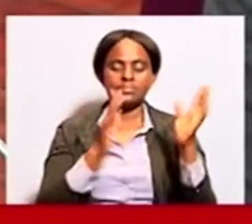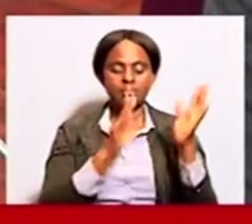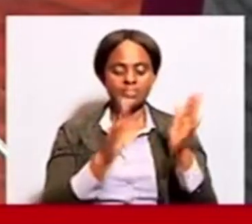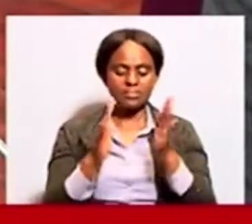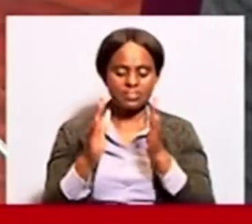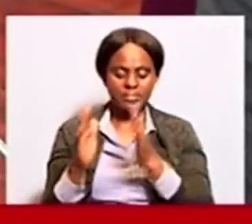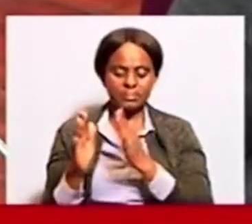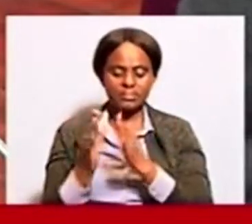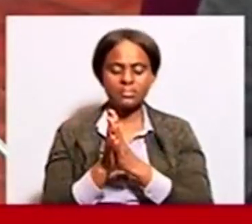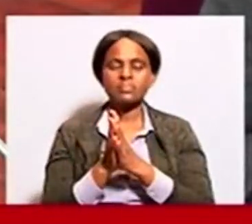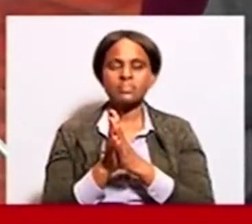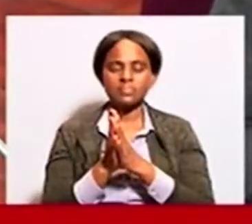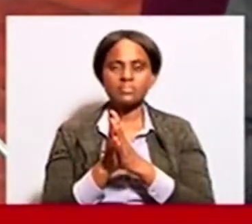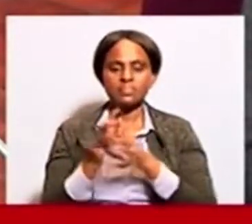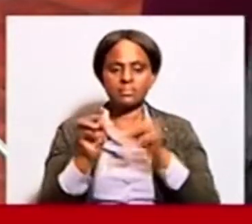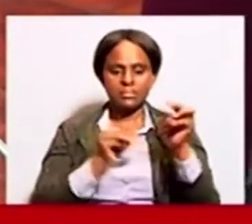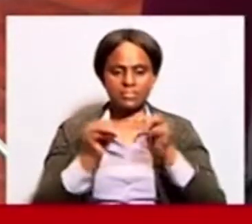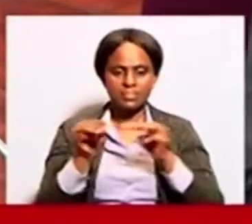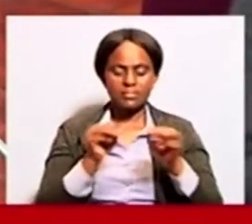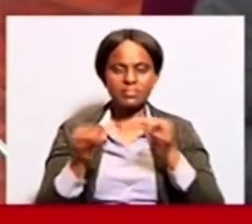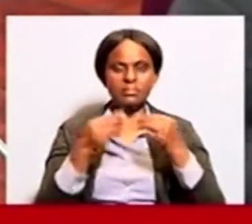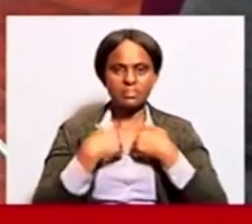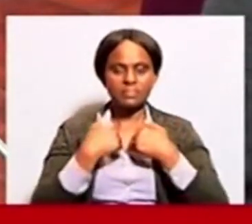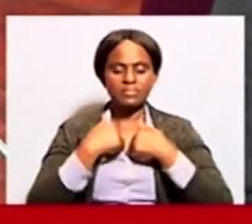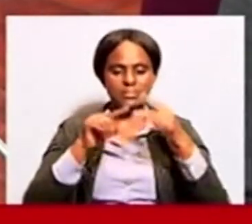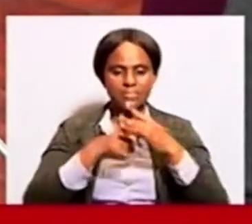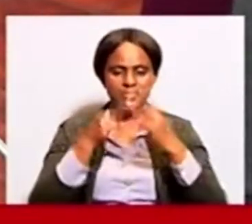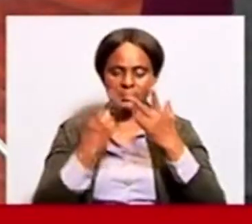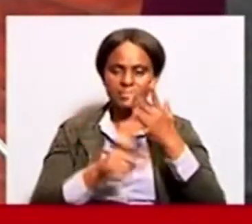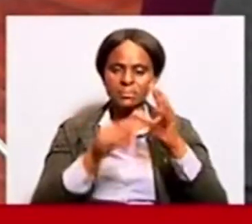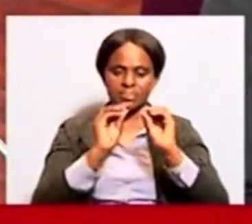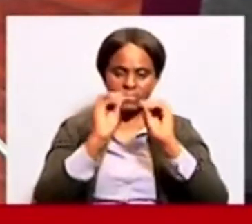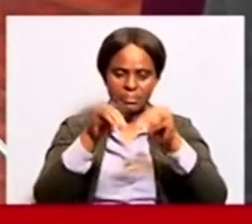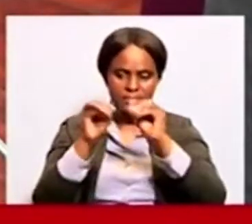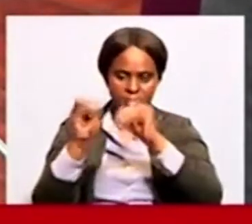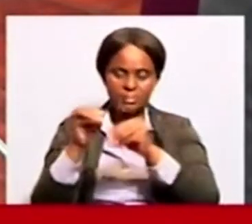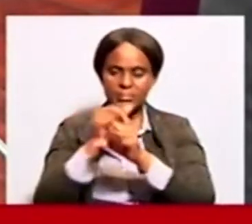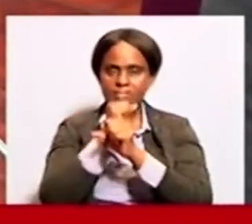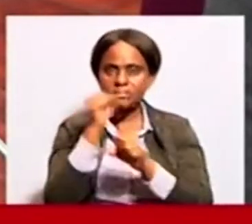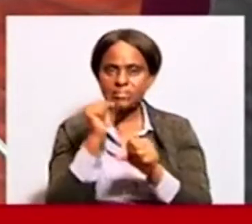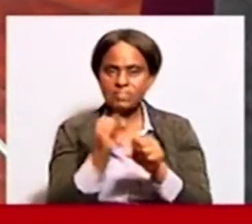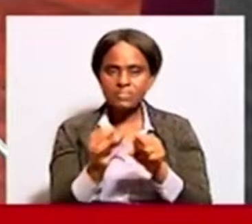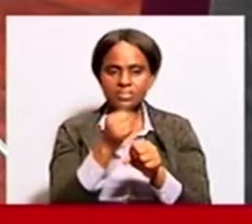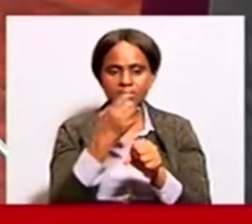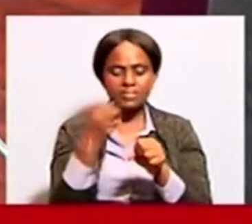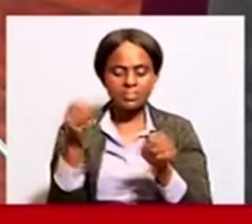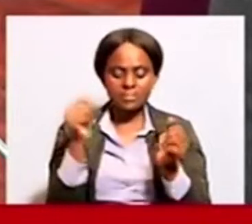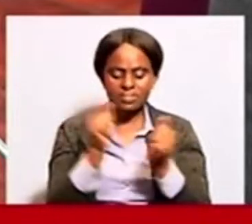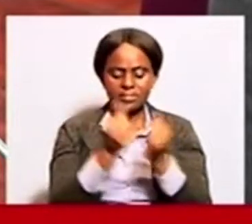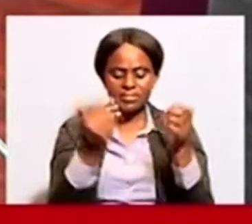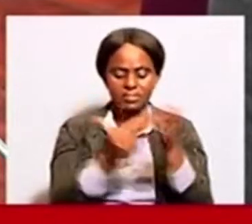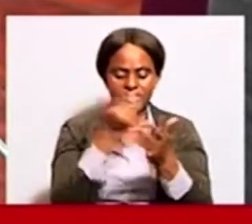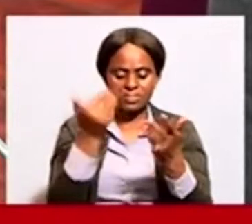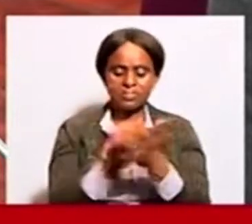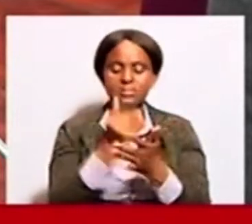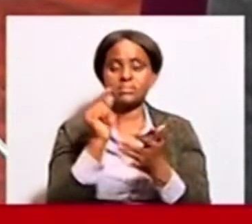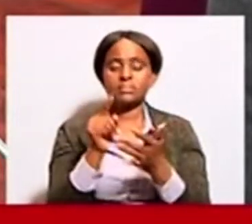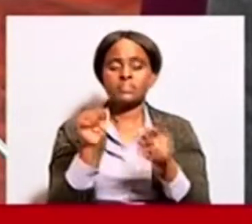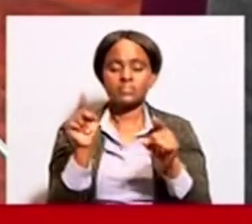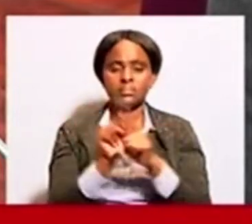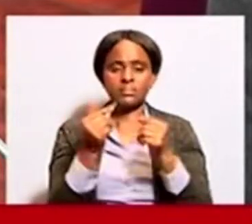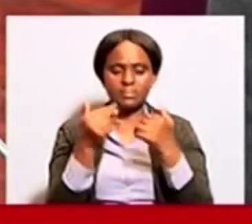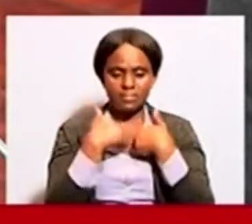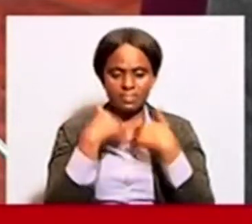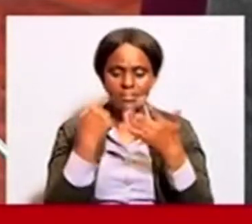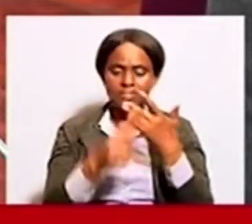Remedial measure. Management has embarked on replacement of the old equipment with new ones and has